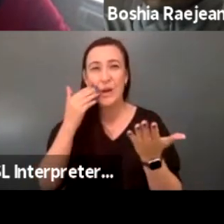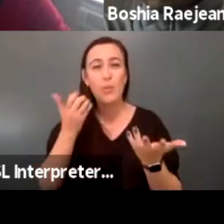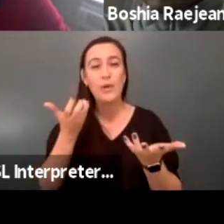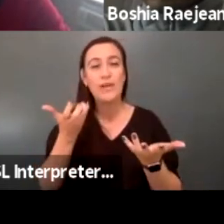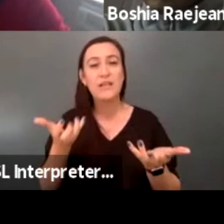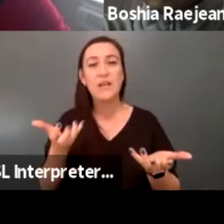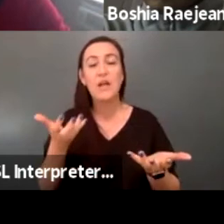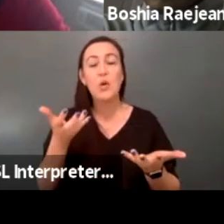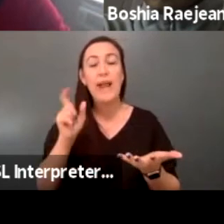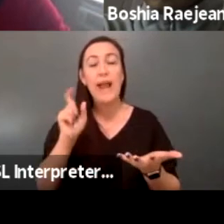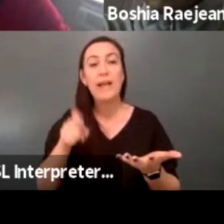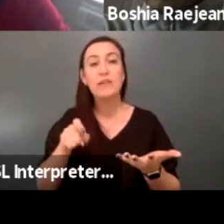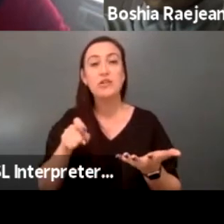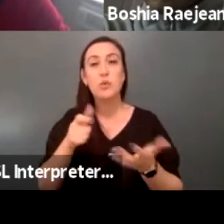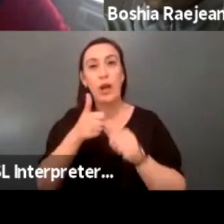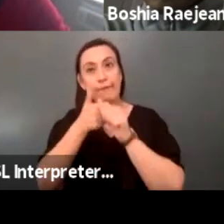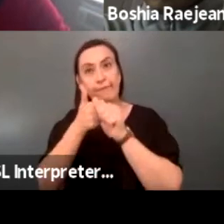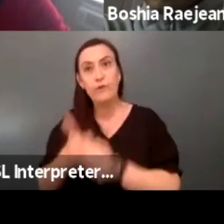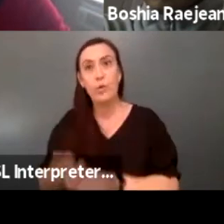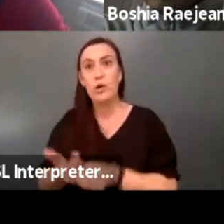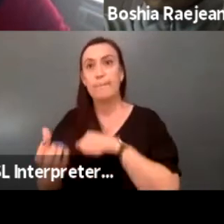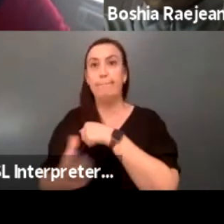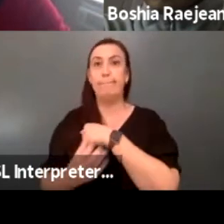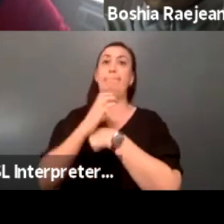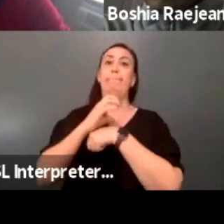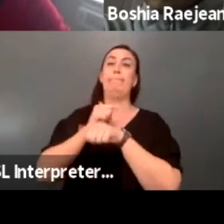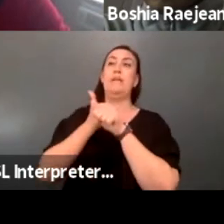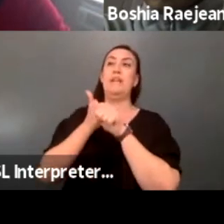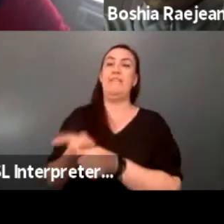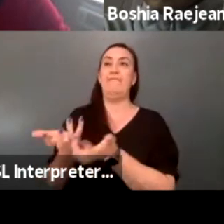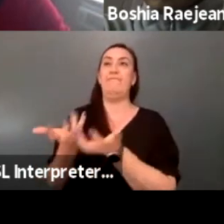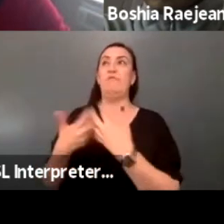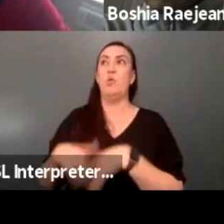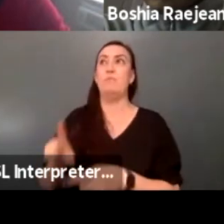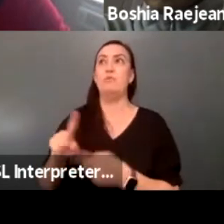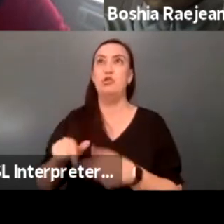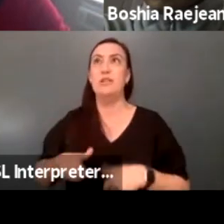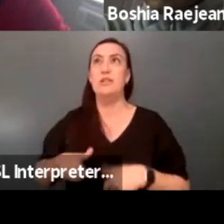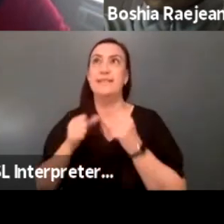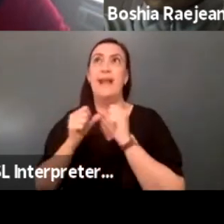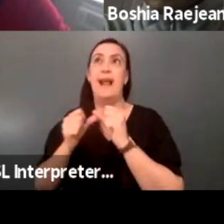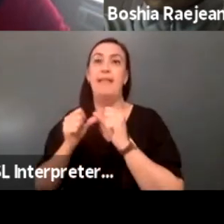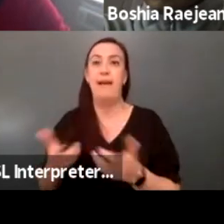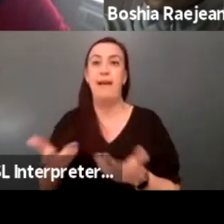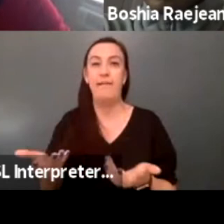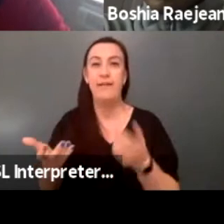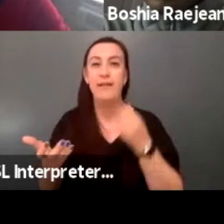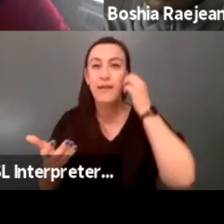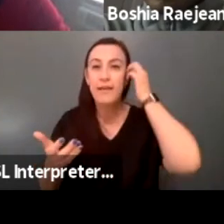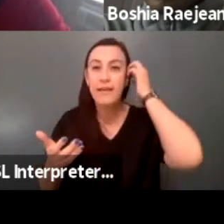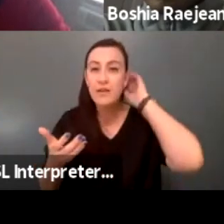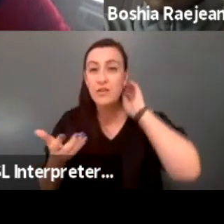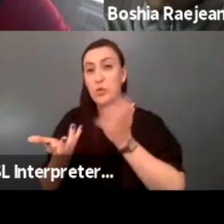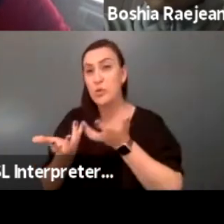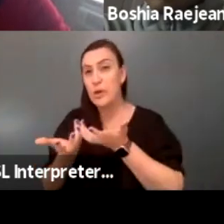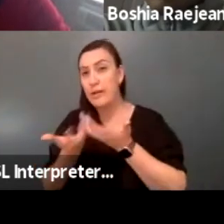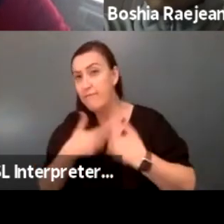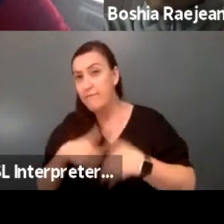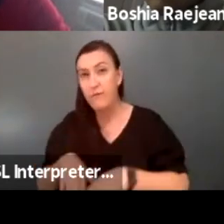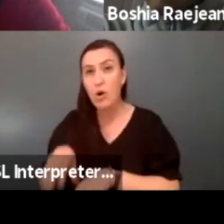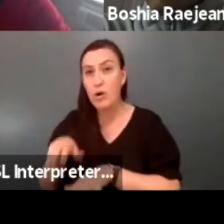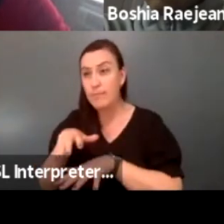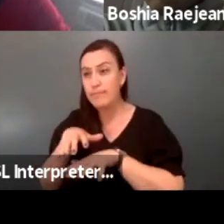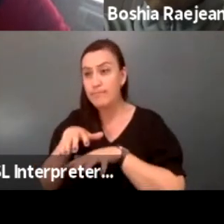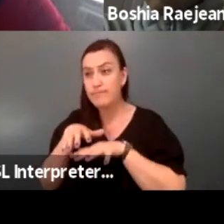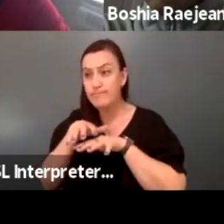had to conform in order to just stay alive. And in conforming, we lost